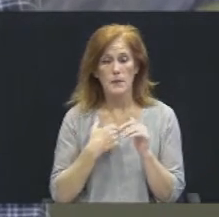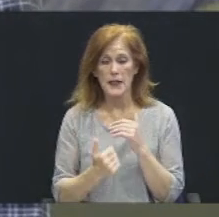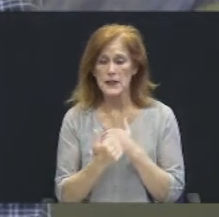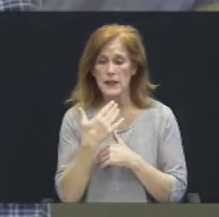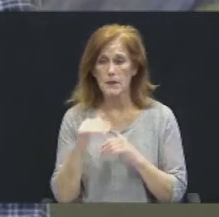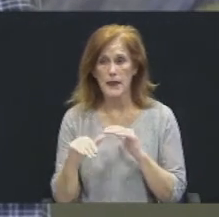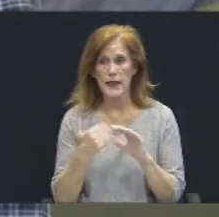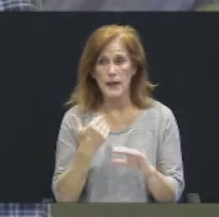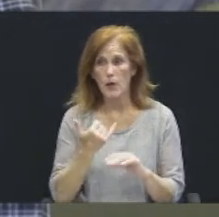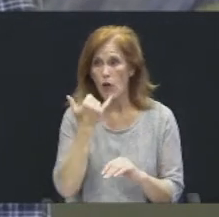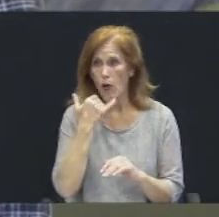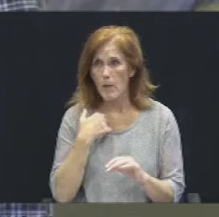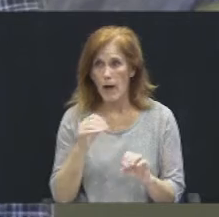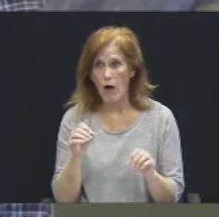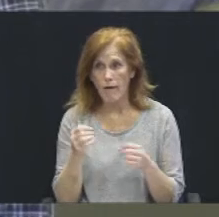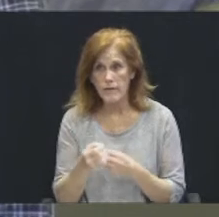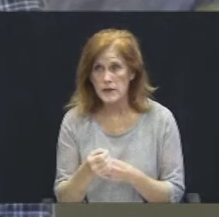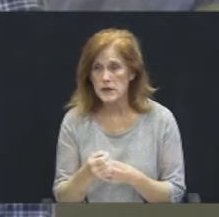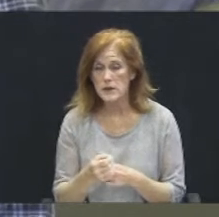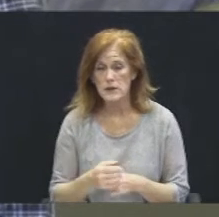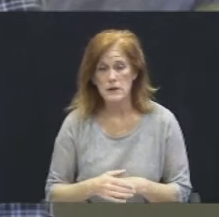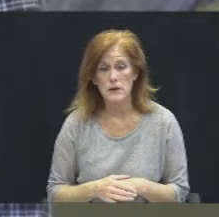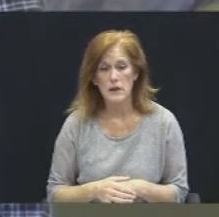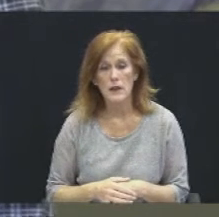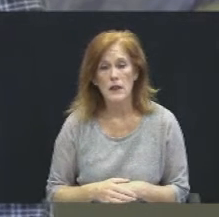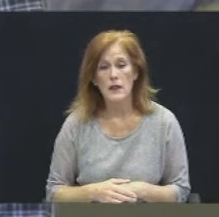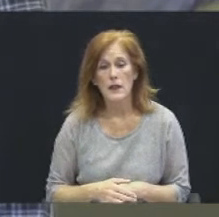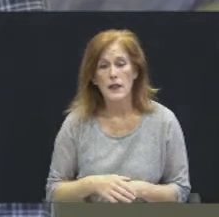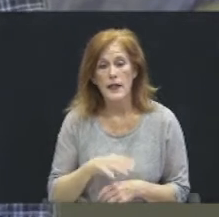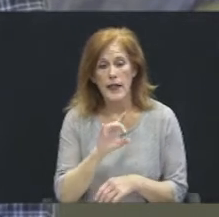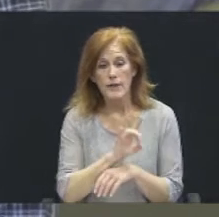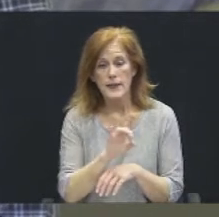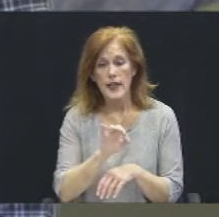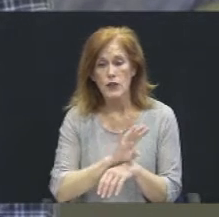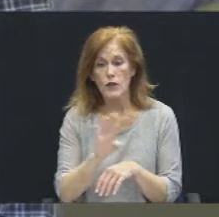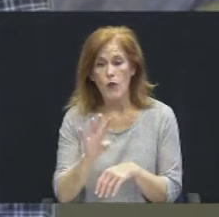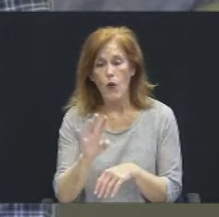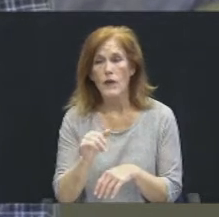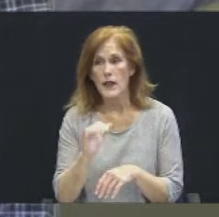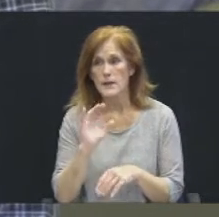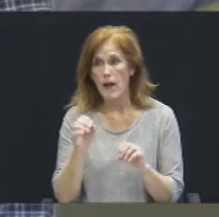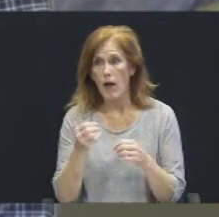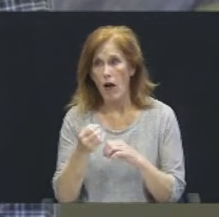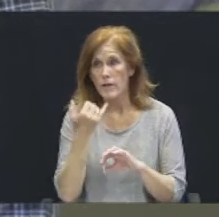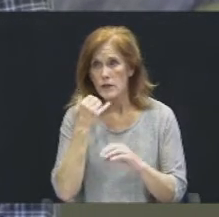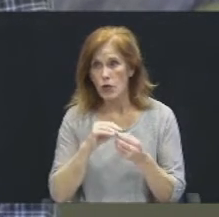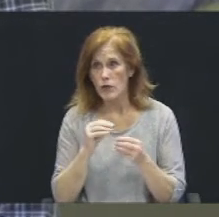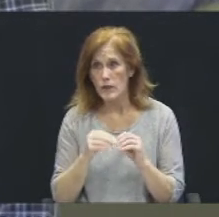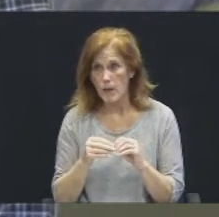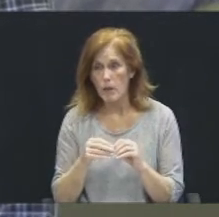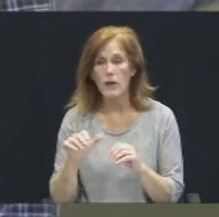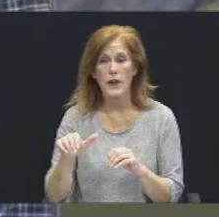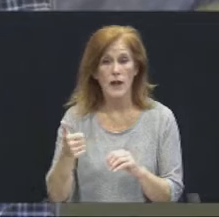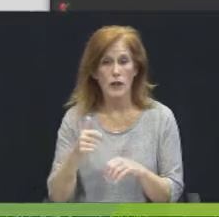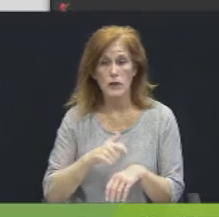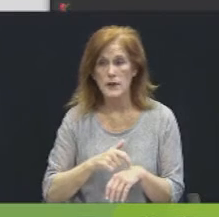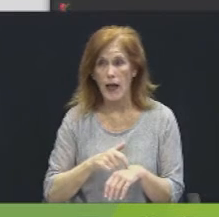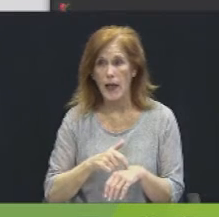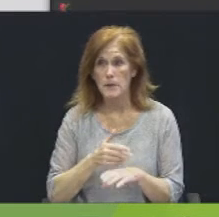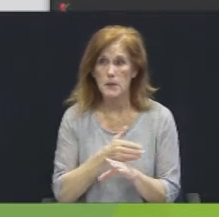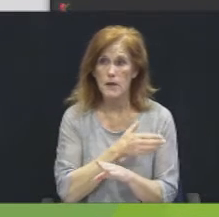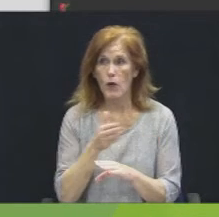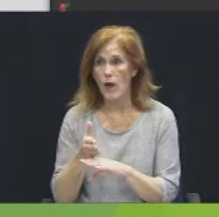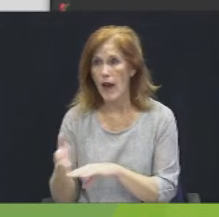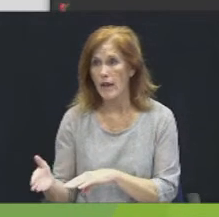an email, call my office. If it's 8 to 4, that's my office number. If it's after, outside those hours, give